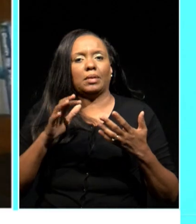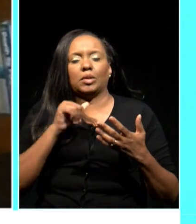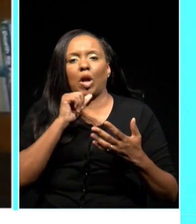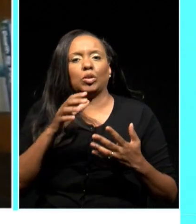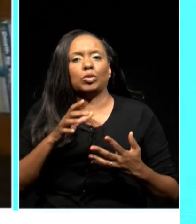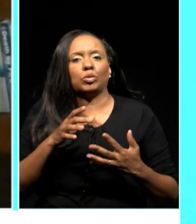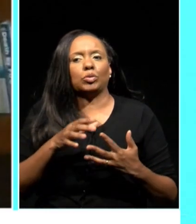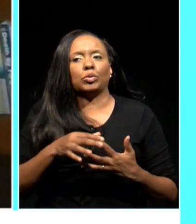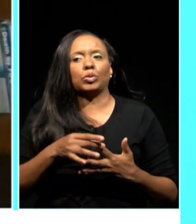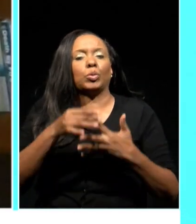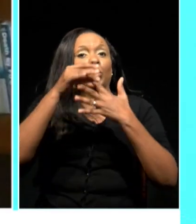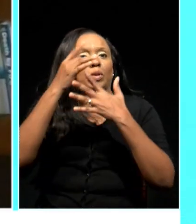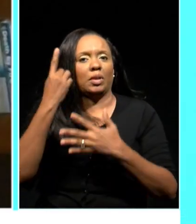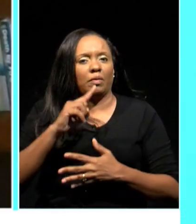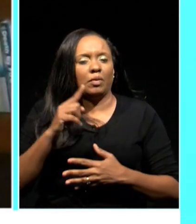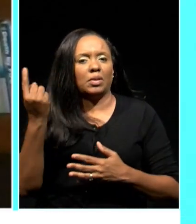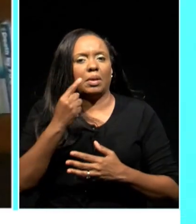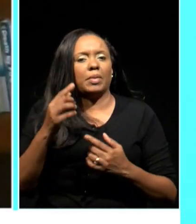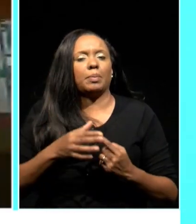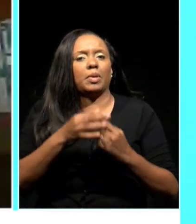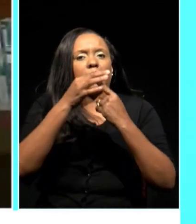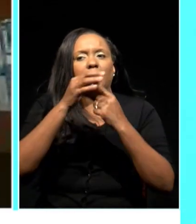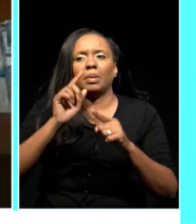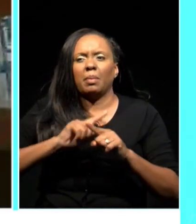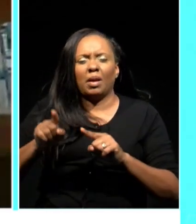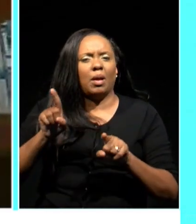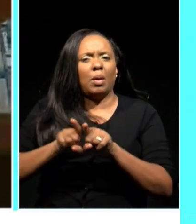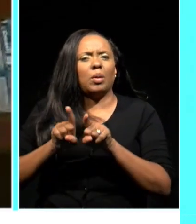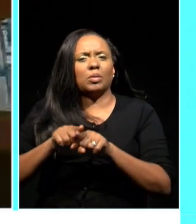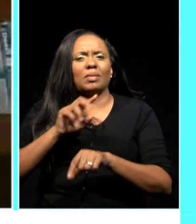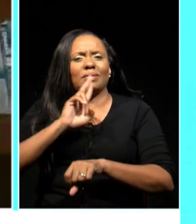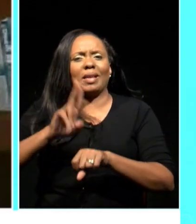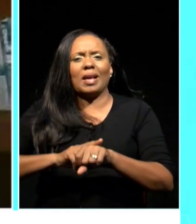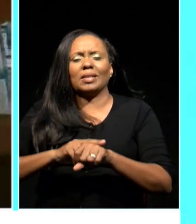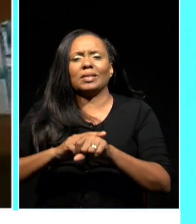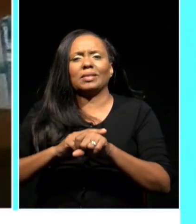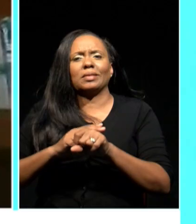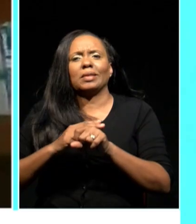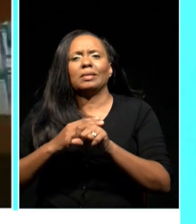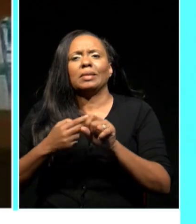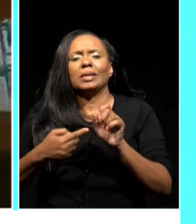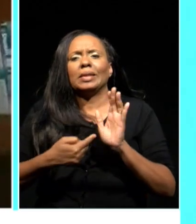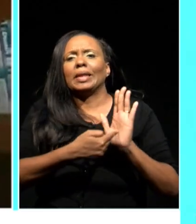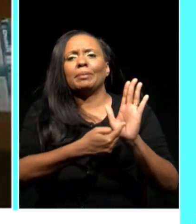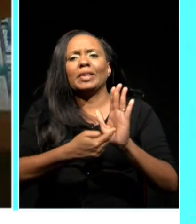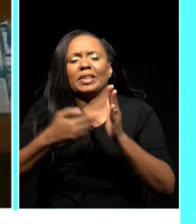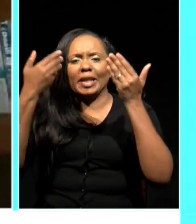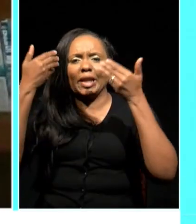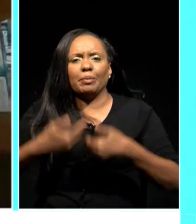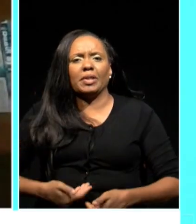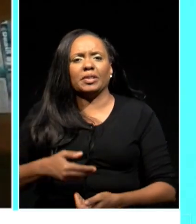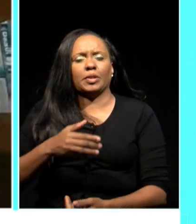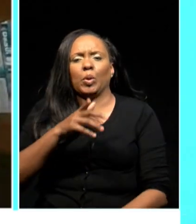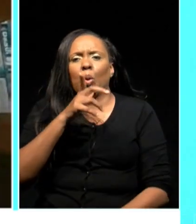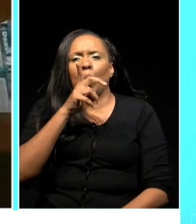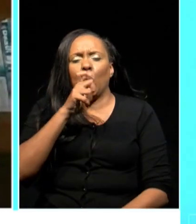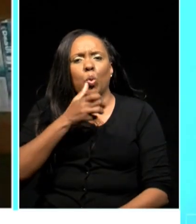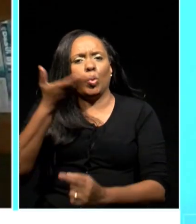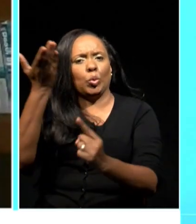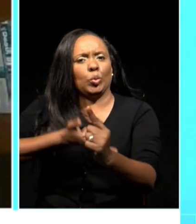organic will come through. And all of those factors put in the mix will determine who the next leader or the future leader might be.